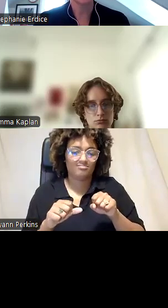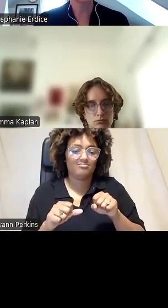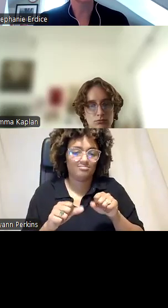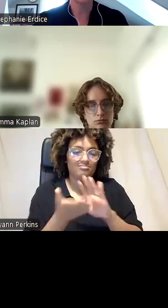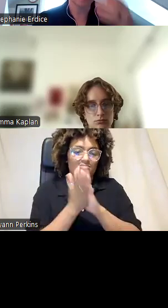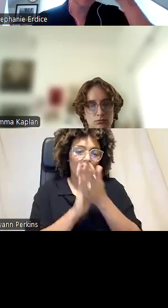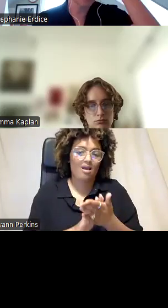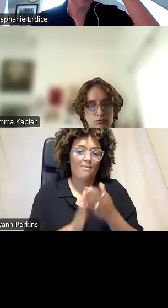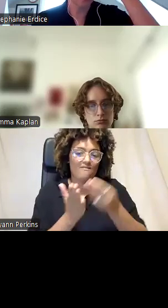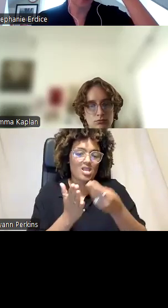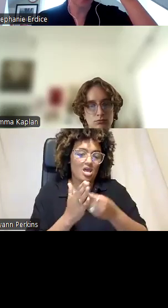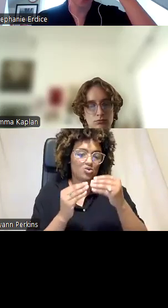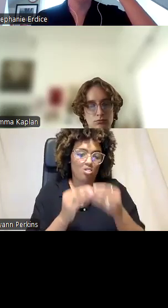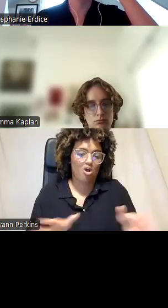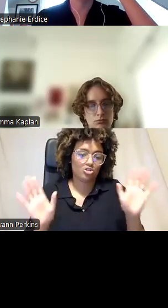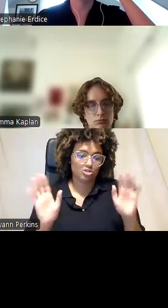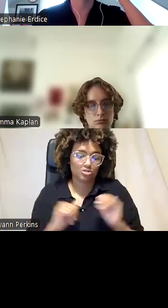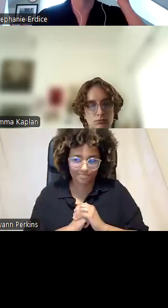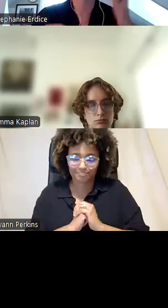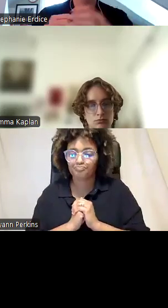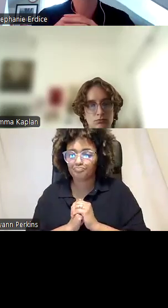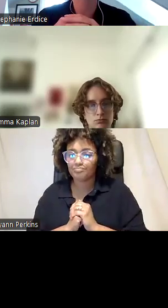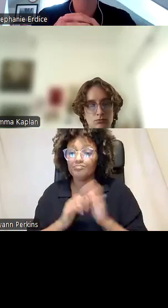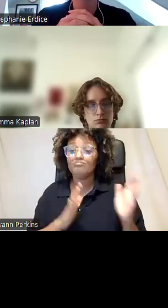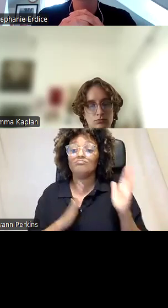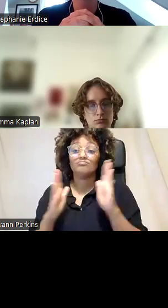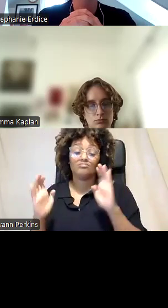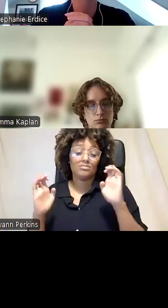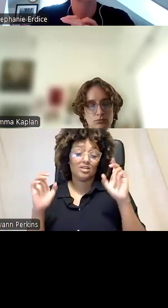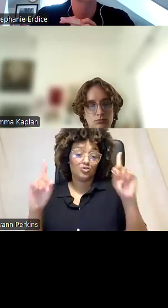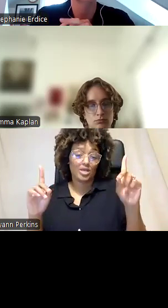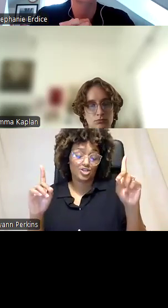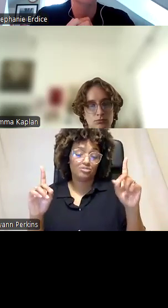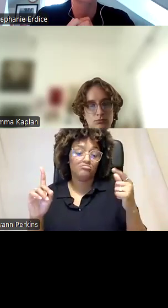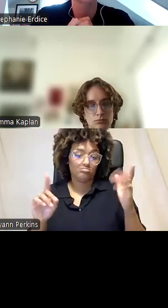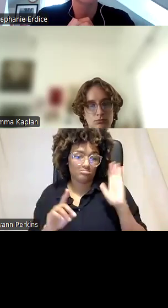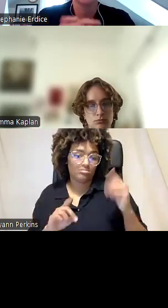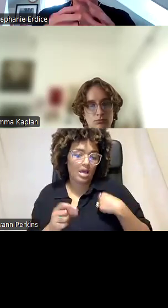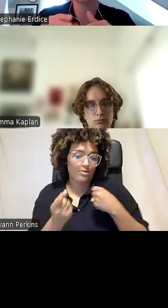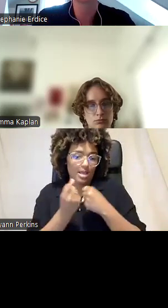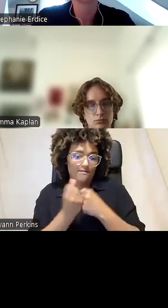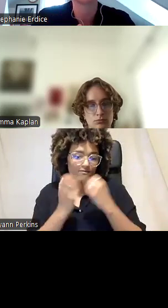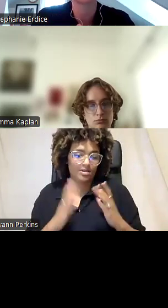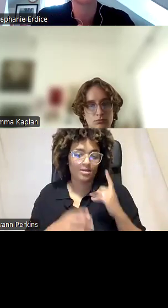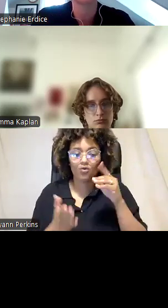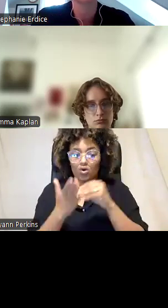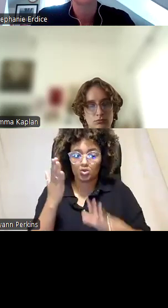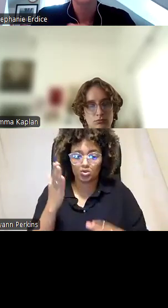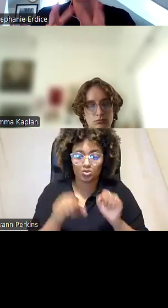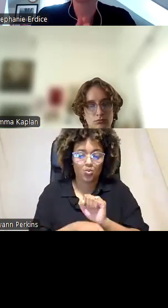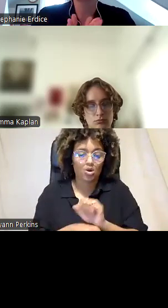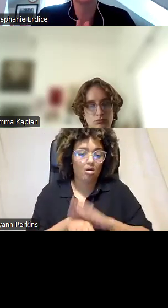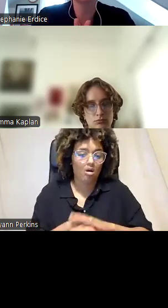In education, and this is where I was an advocate for students for over 10 years. I worked on a college